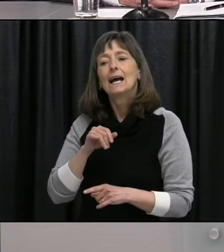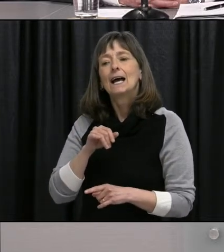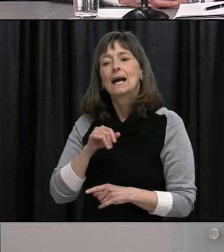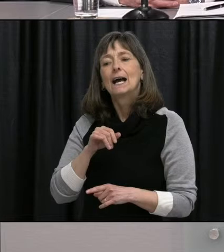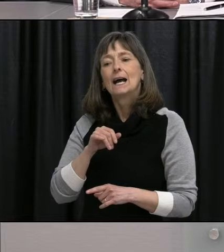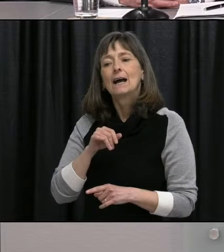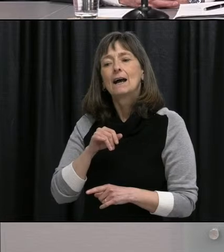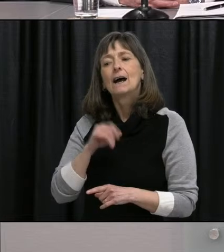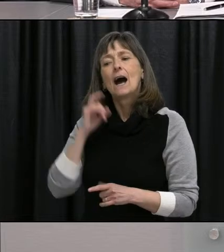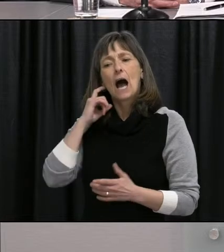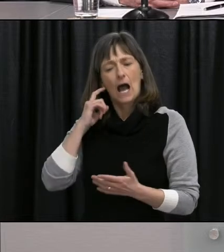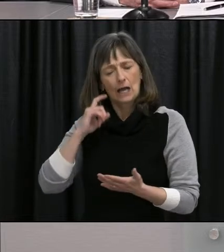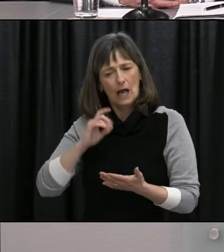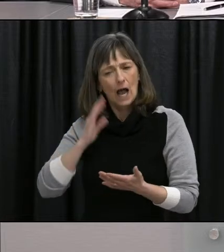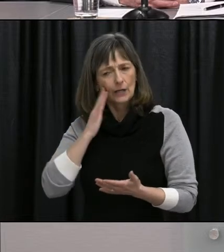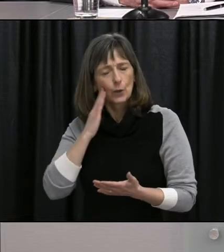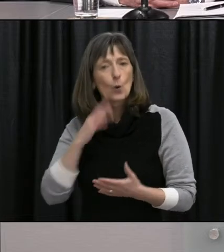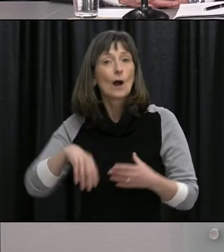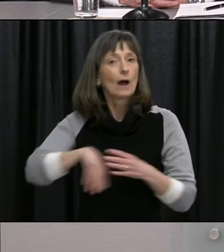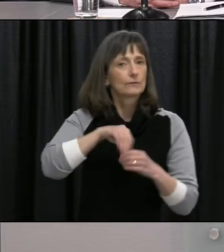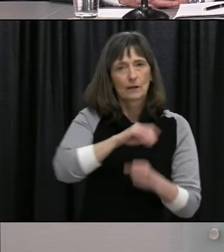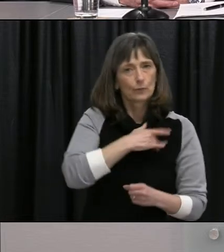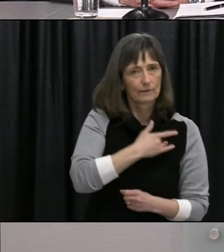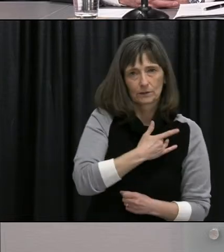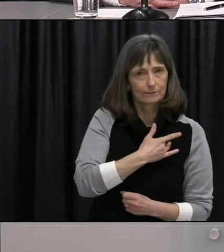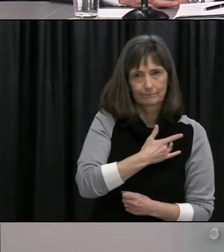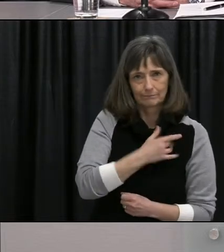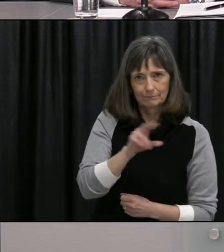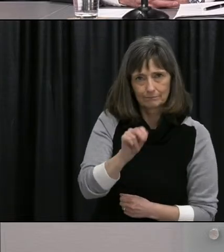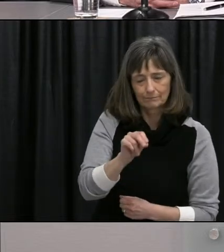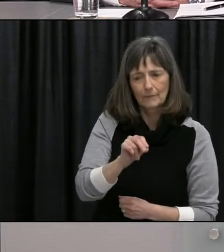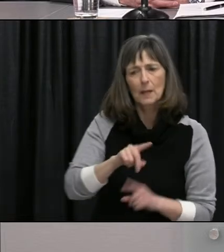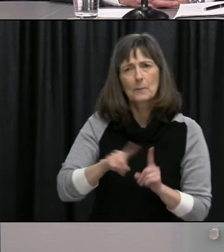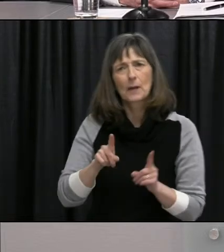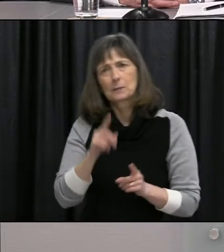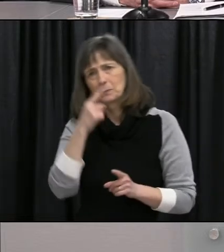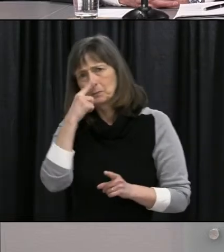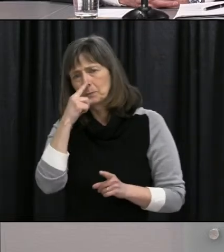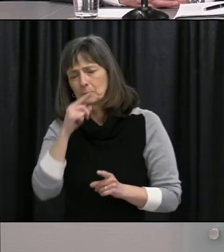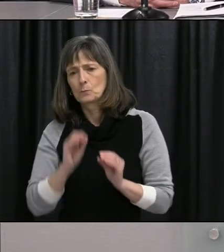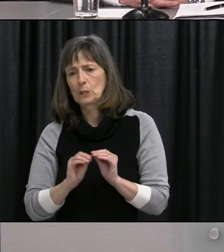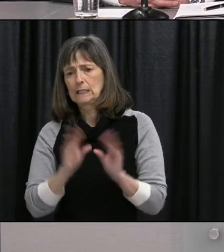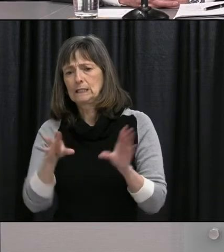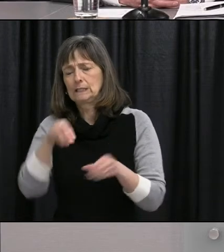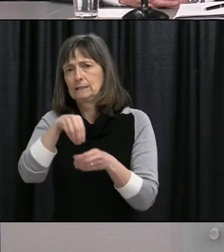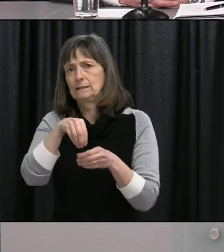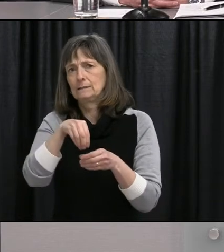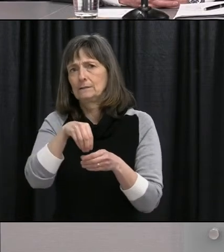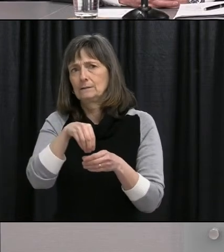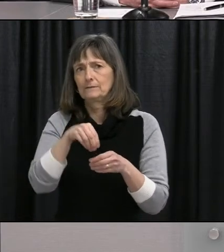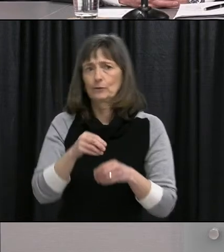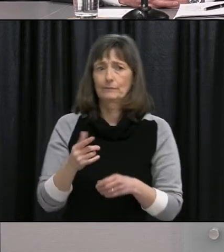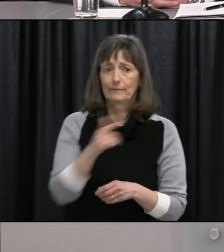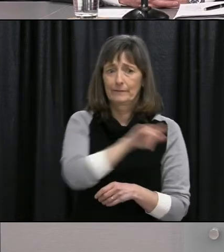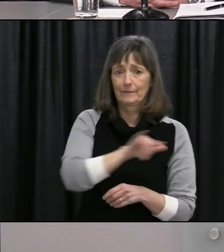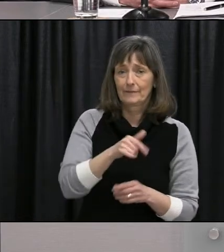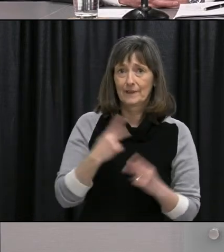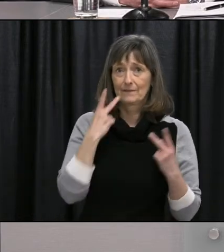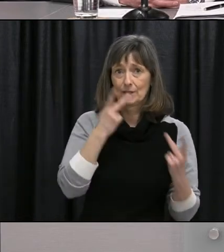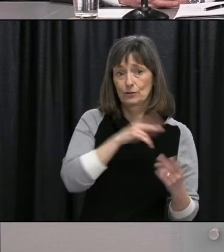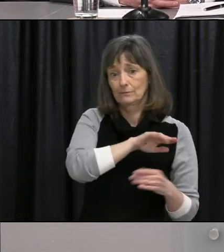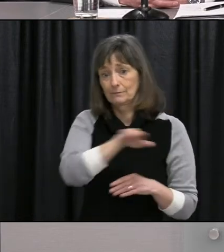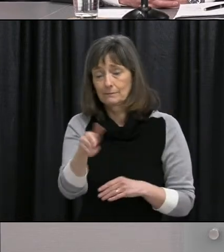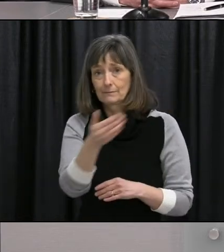ban on interprovincial travel, but I'm just wondering if you could offer some more clarification on interprovincial travel, and as well, sir, a secondary